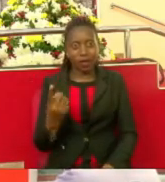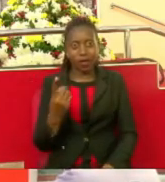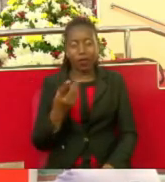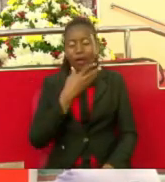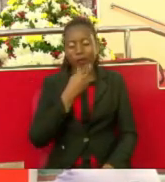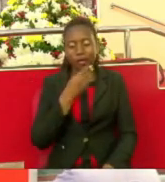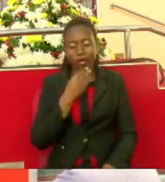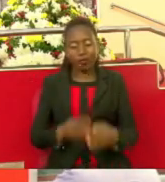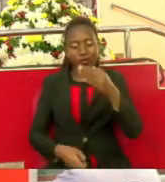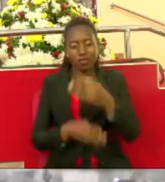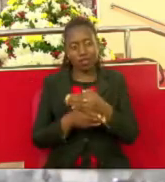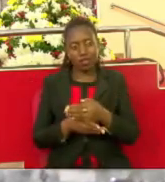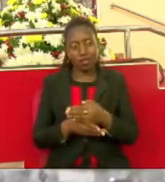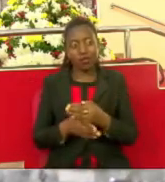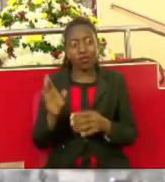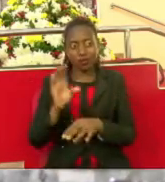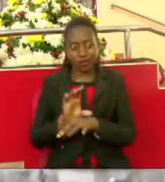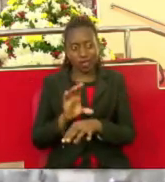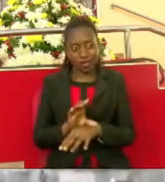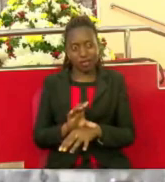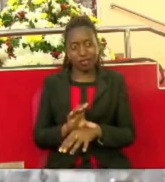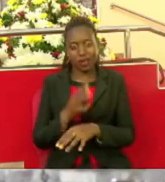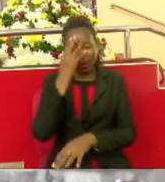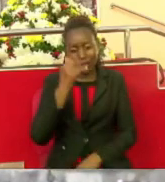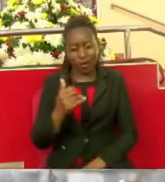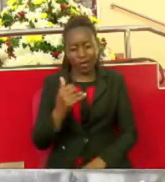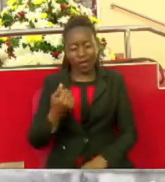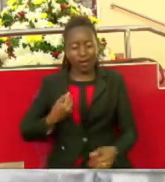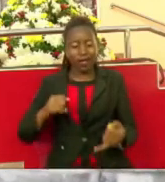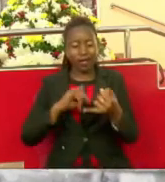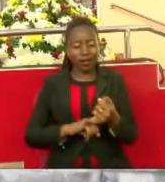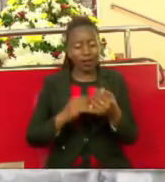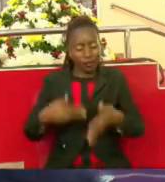His brother had given birth. Not his brother, his wife had given birth.